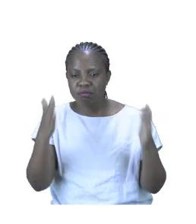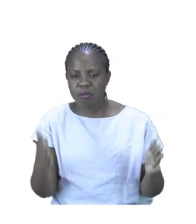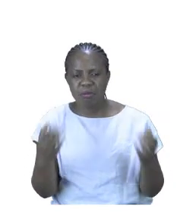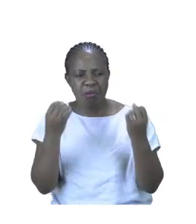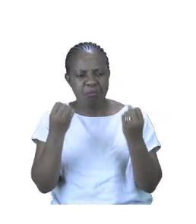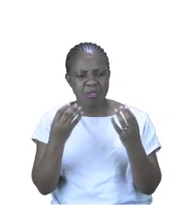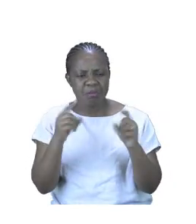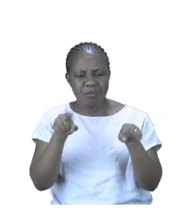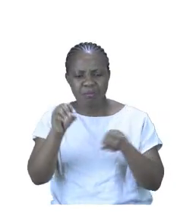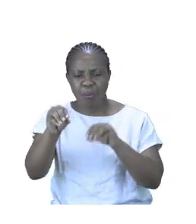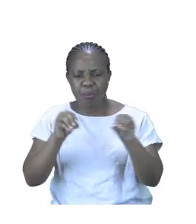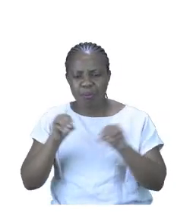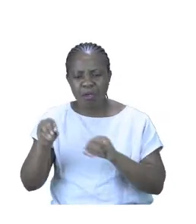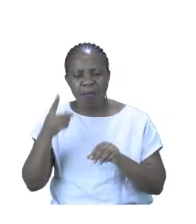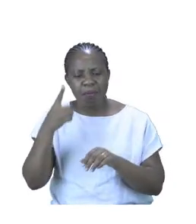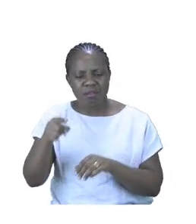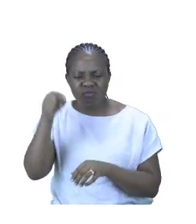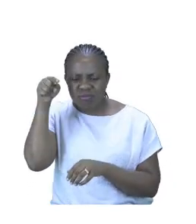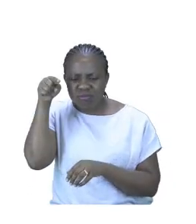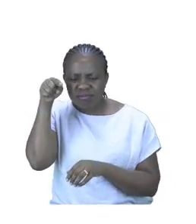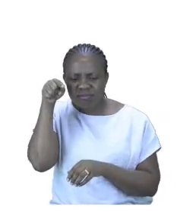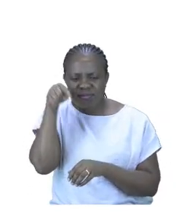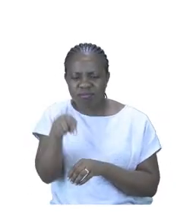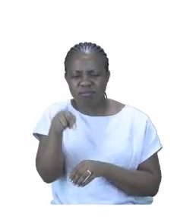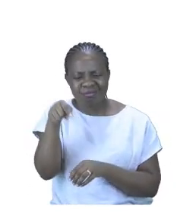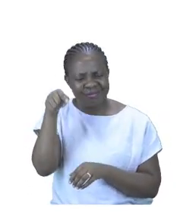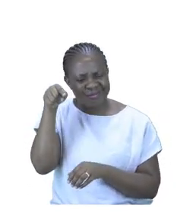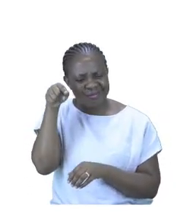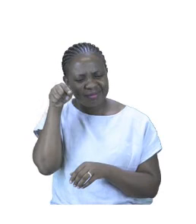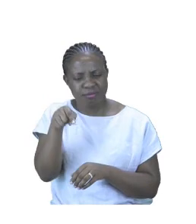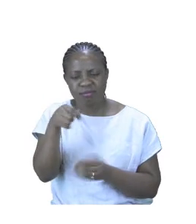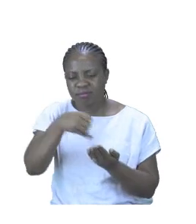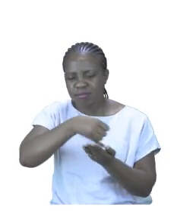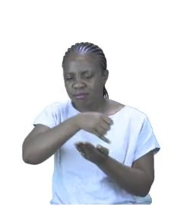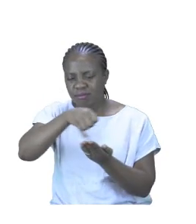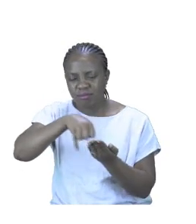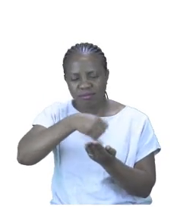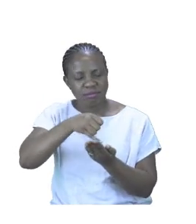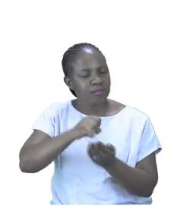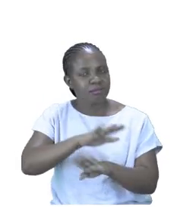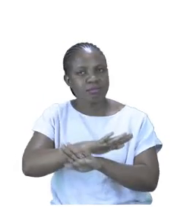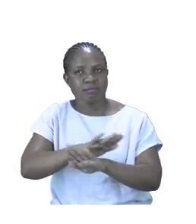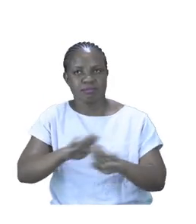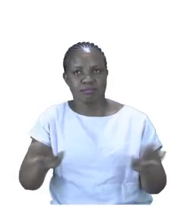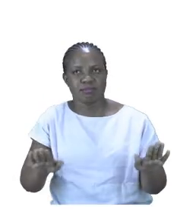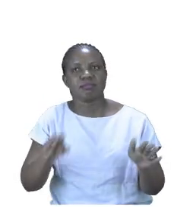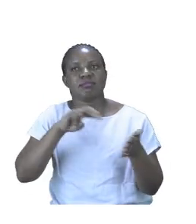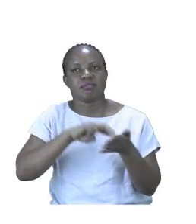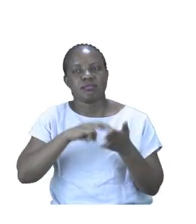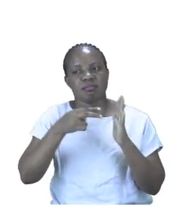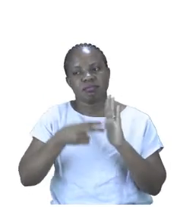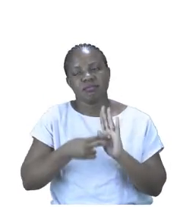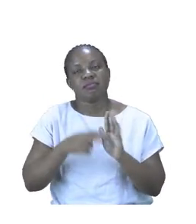different things, but we are talking about one and only. So the thing that is being pointed out on